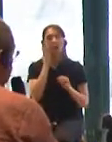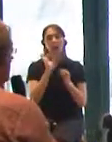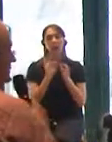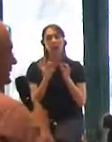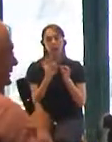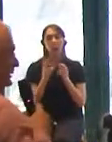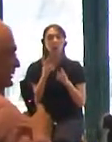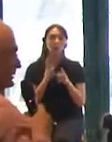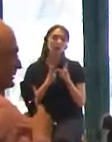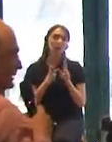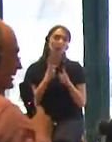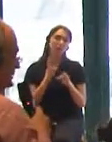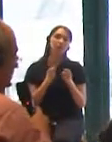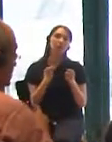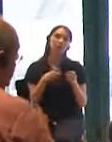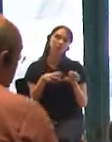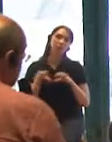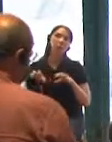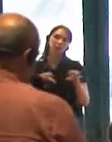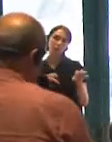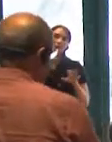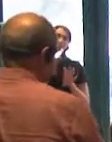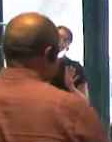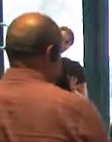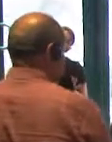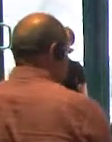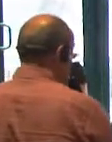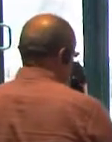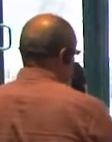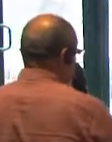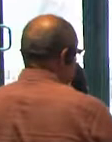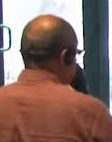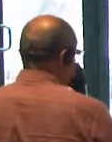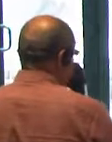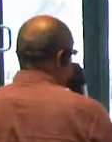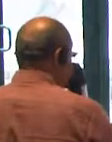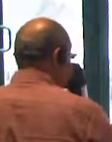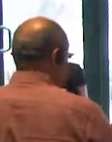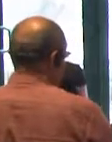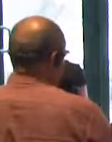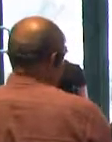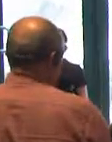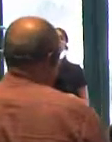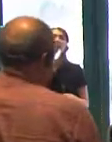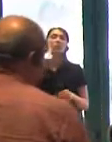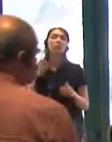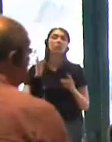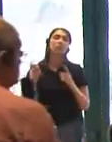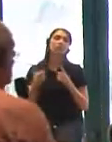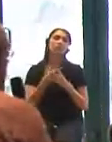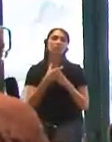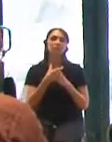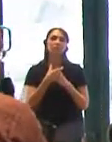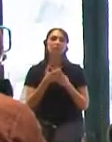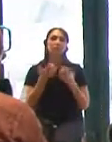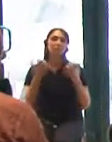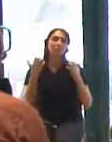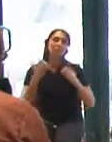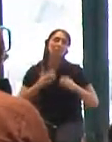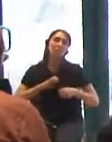the new liberal policies flourishing worldwide and they